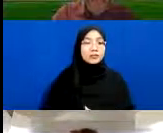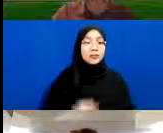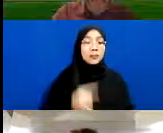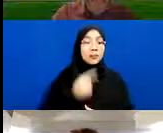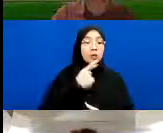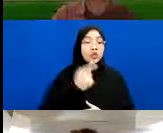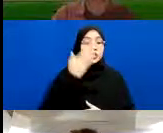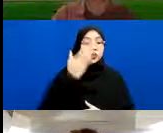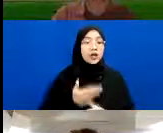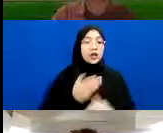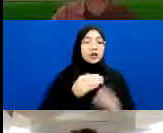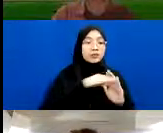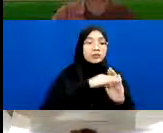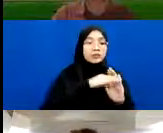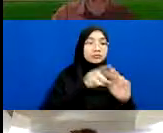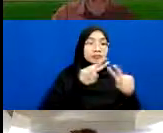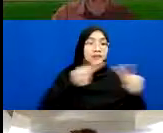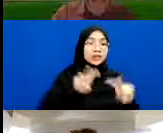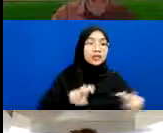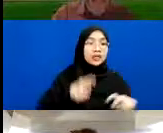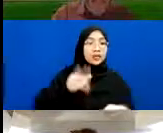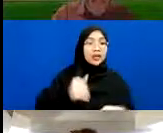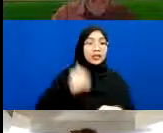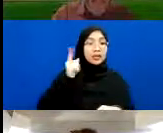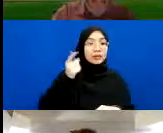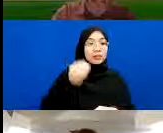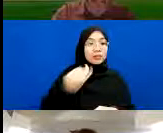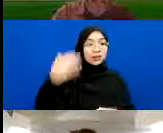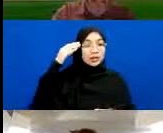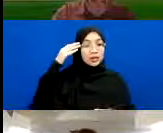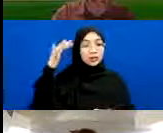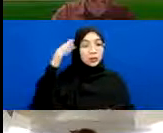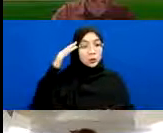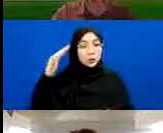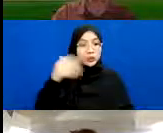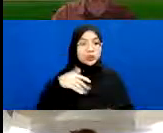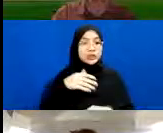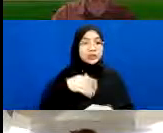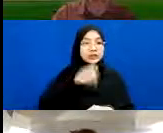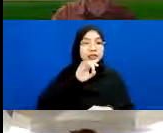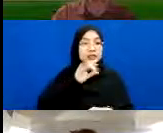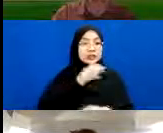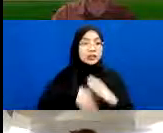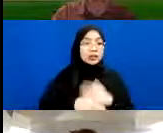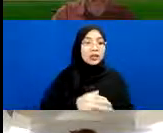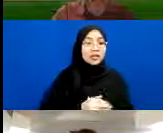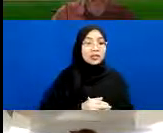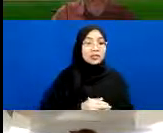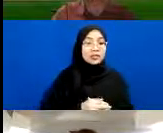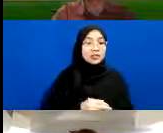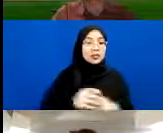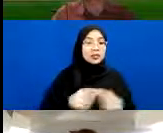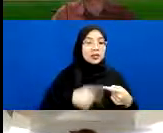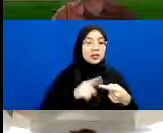framework. Critical disability theory questions deeply held beliefs and cultural assumptions about disability and seeks